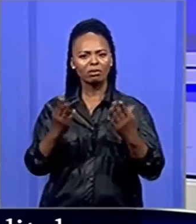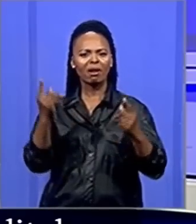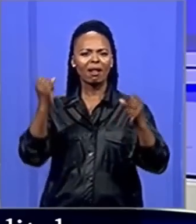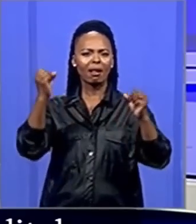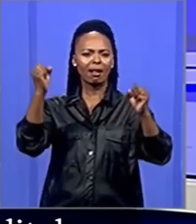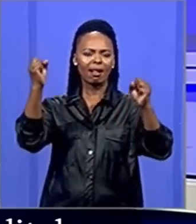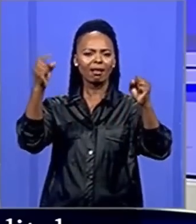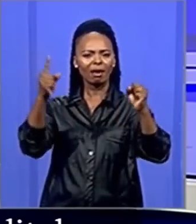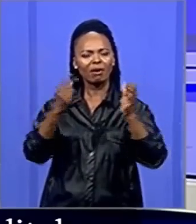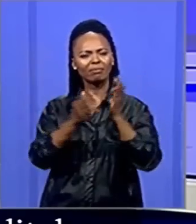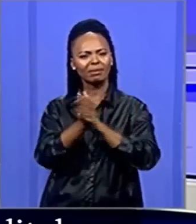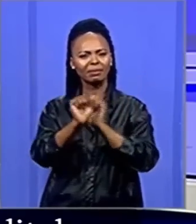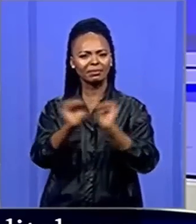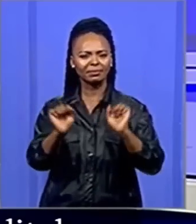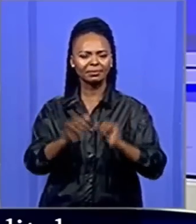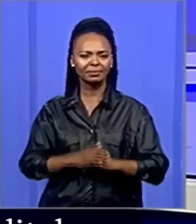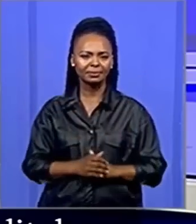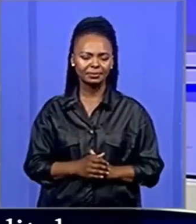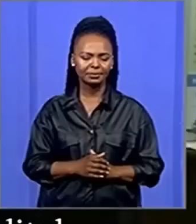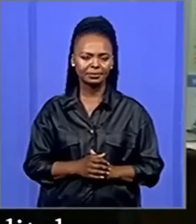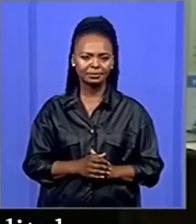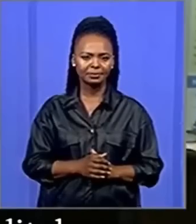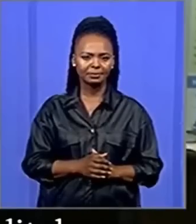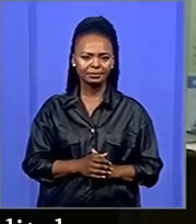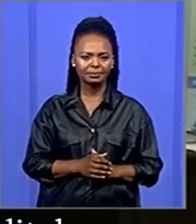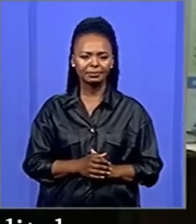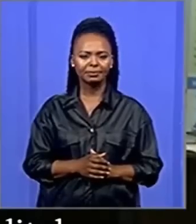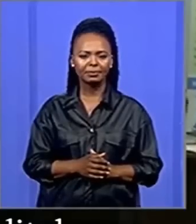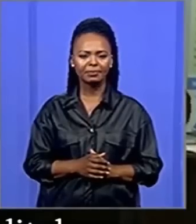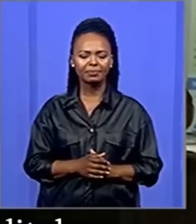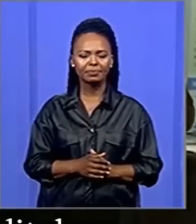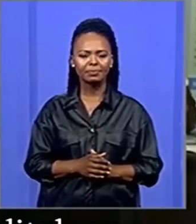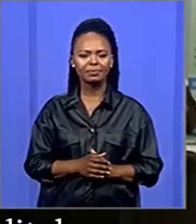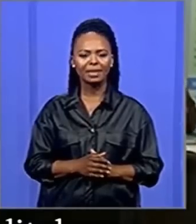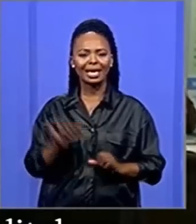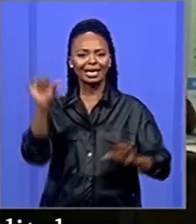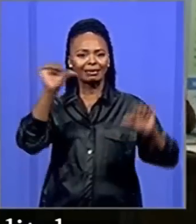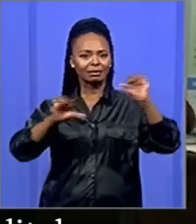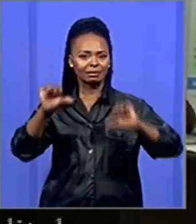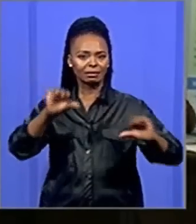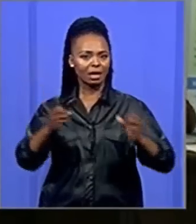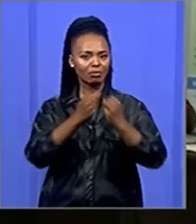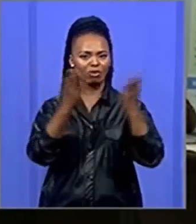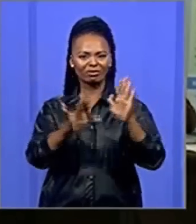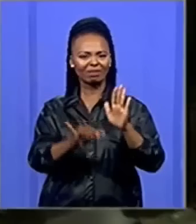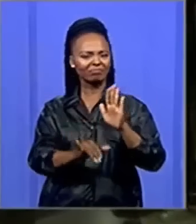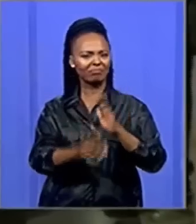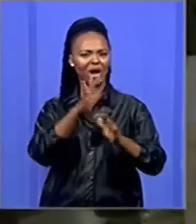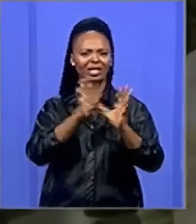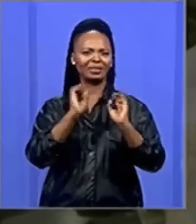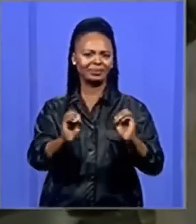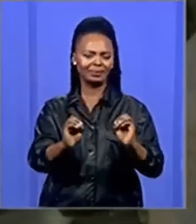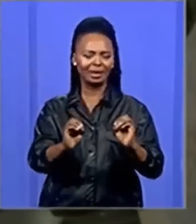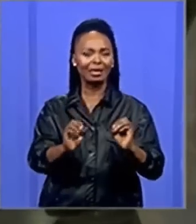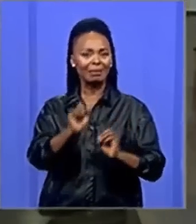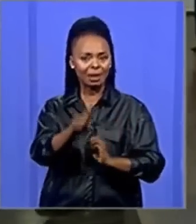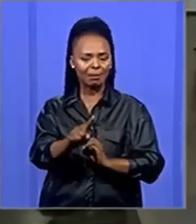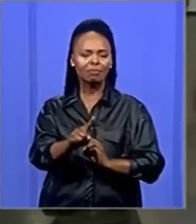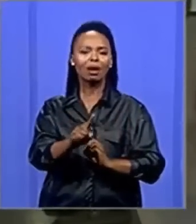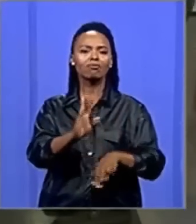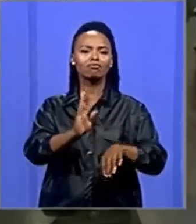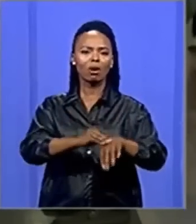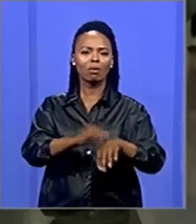pepesa dihlahiswa tsa tsona. Ga se gantsi dikgang tsa science di tlhagelela kwa setlhoeng mme seo se baka